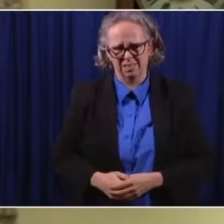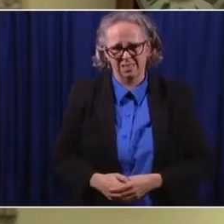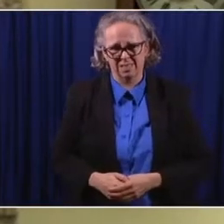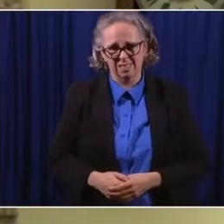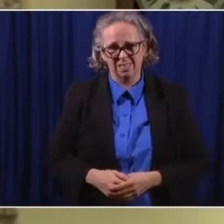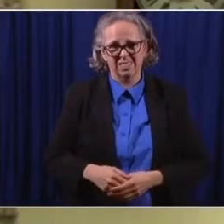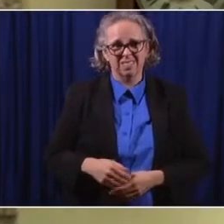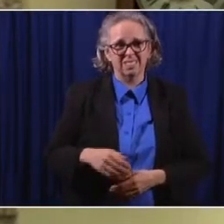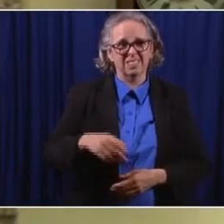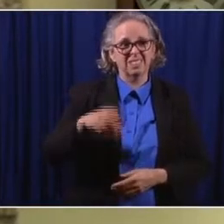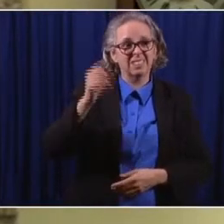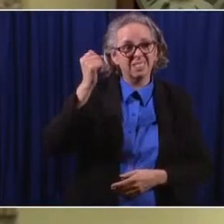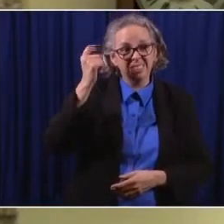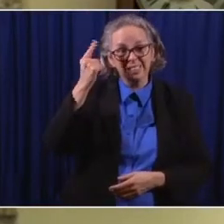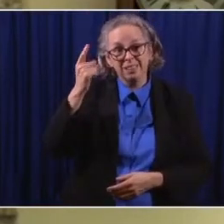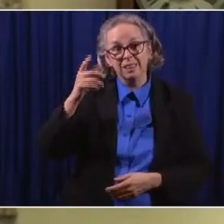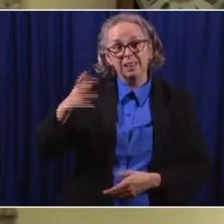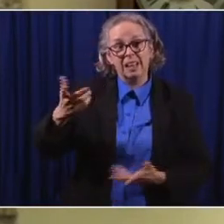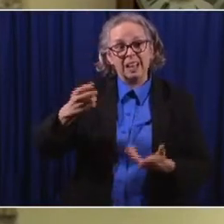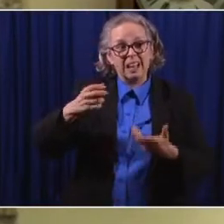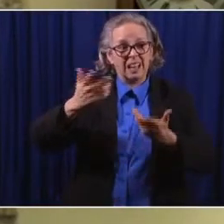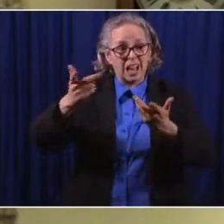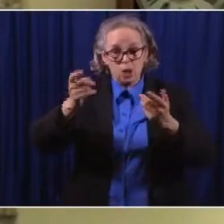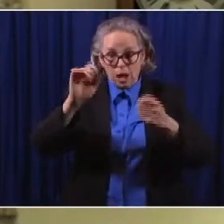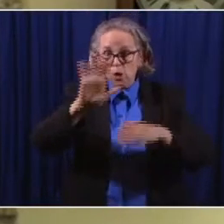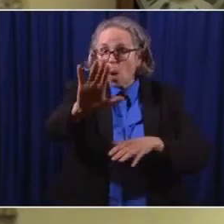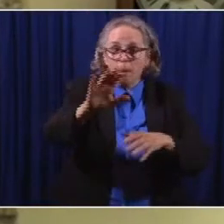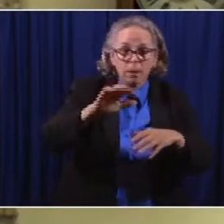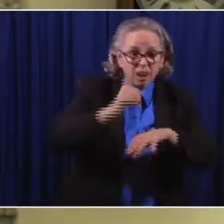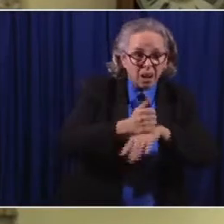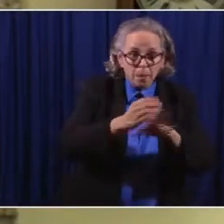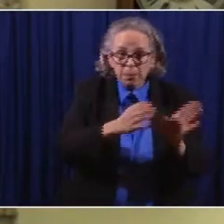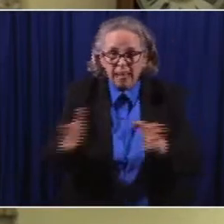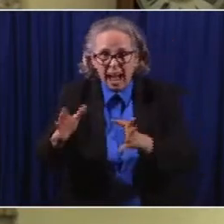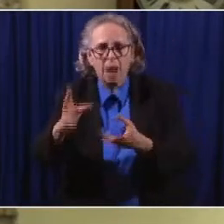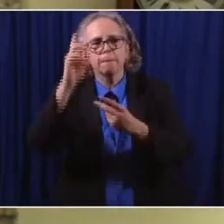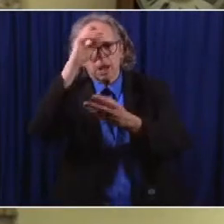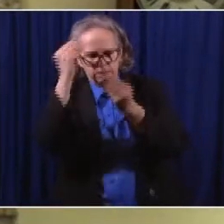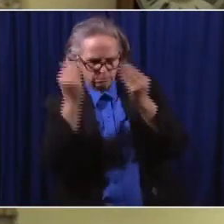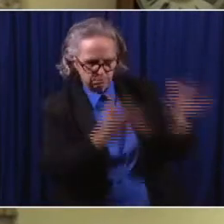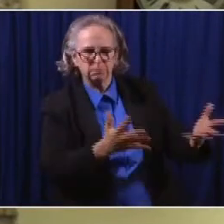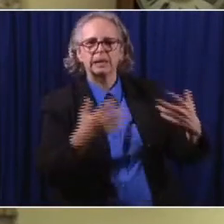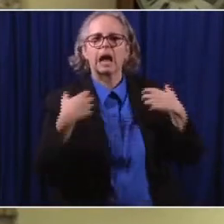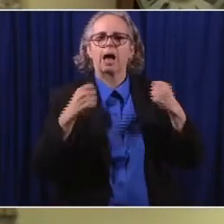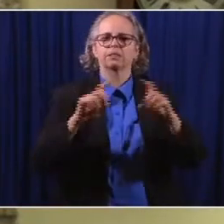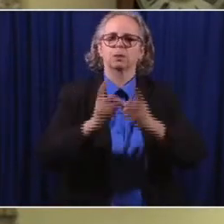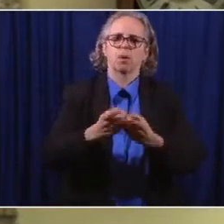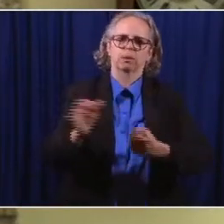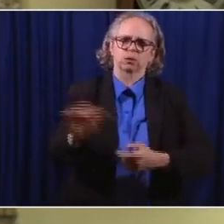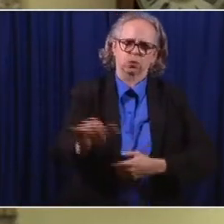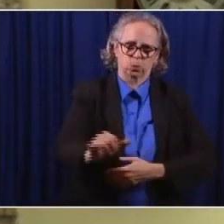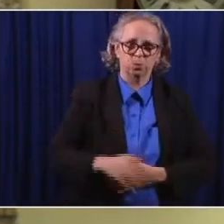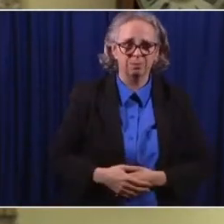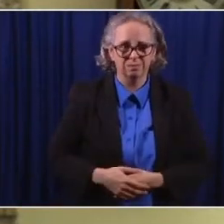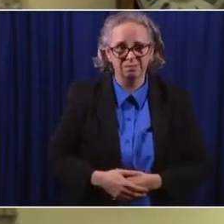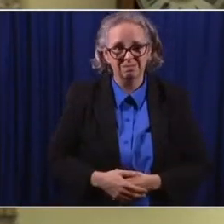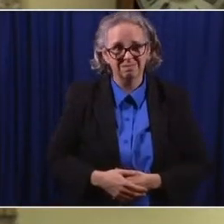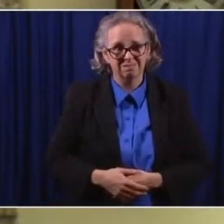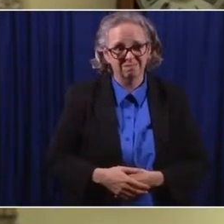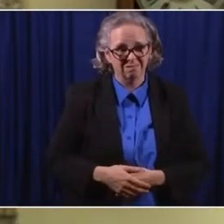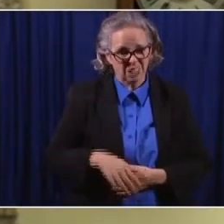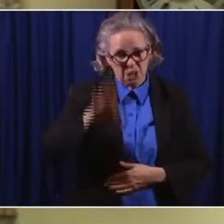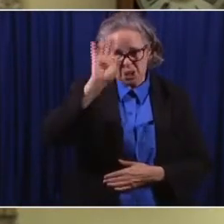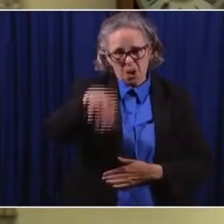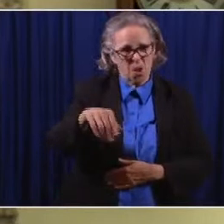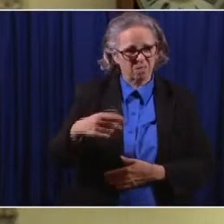between right to know and privacy. We do not intend for protected health information to be